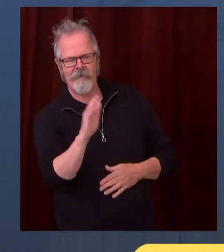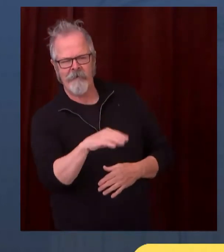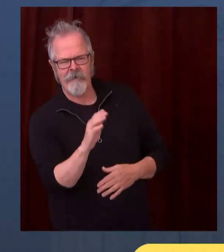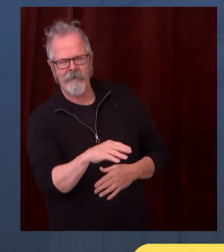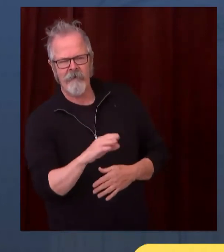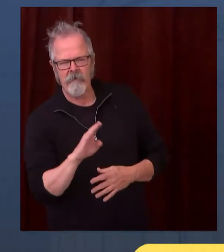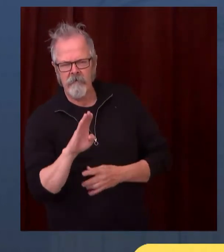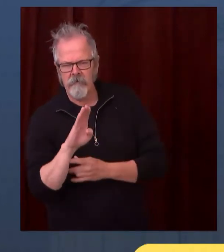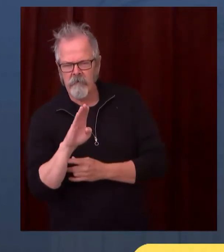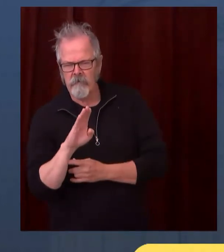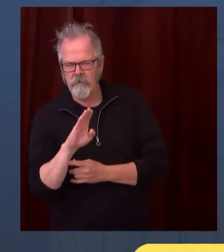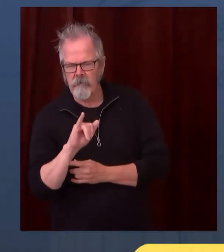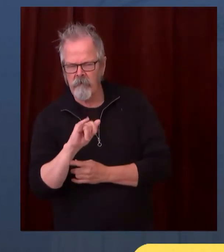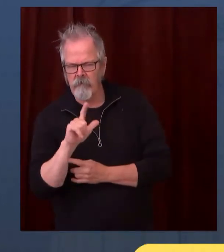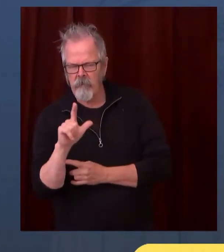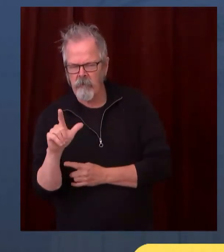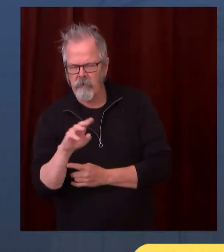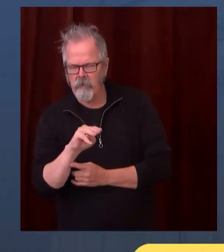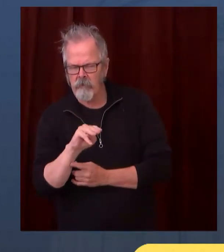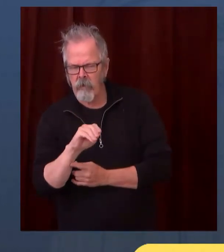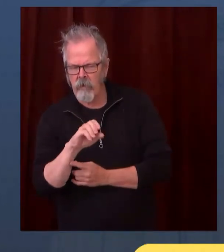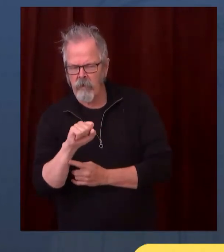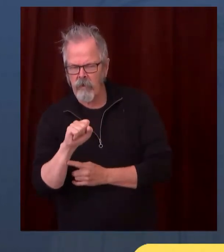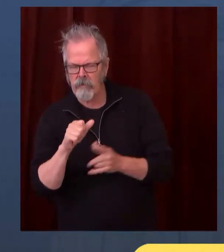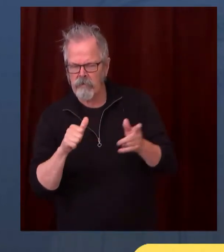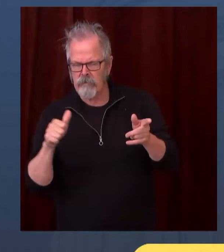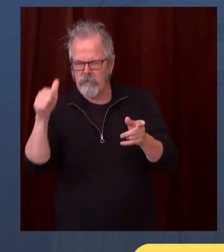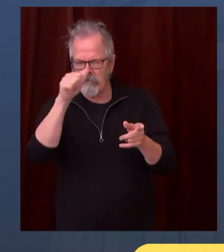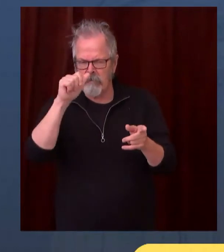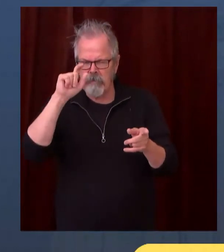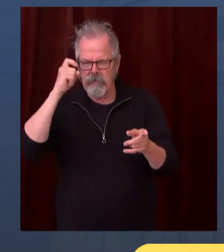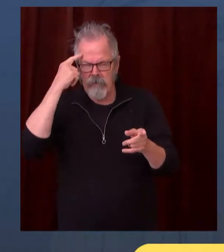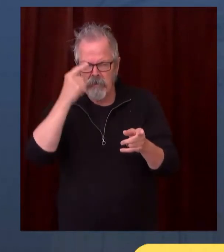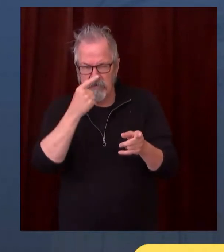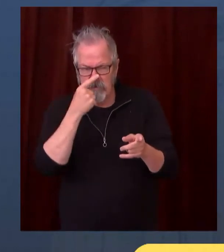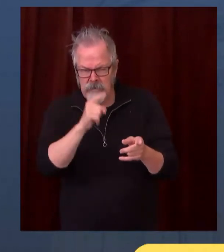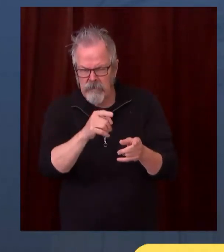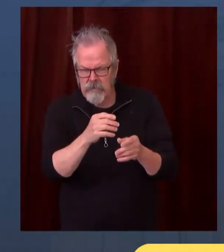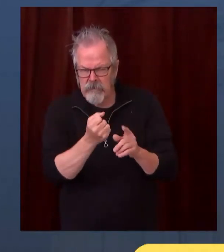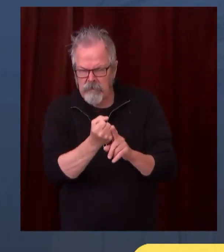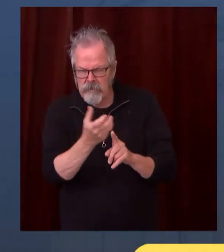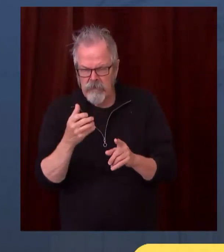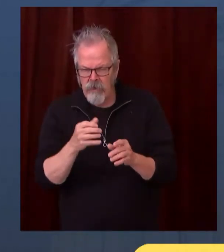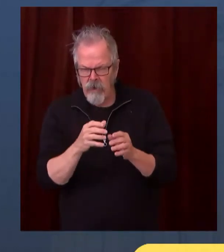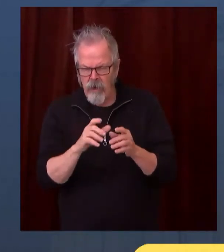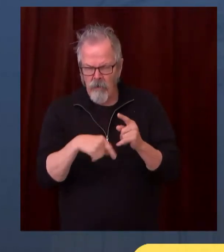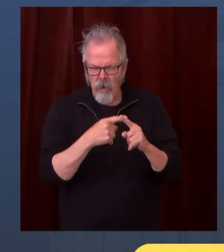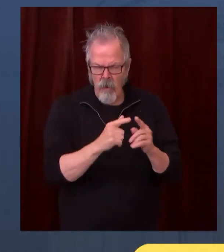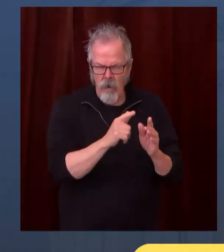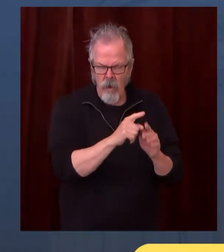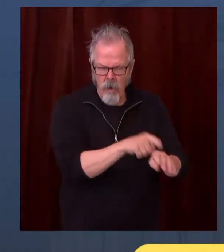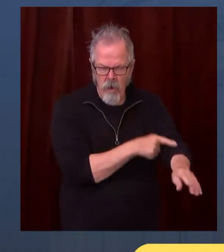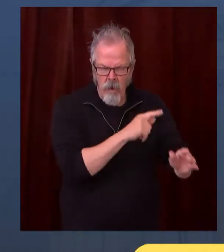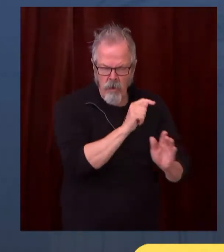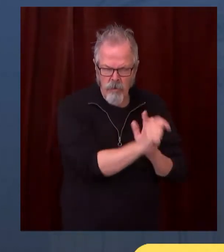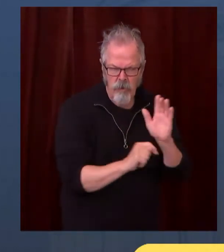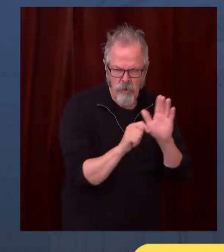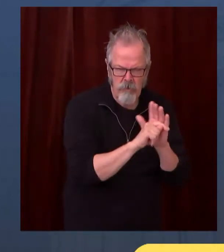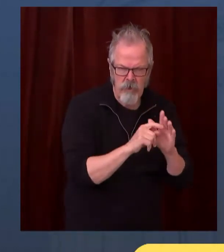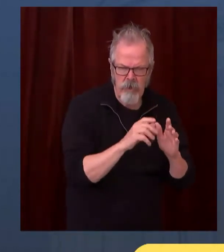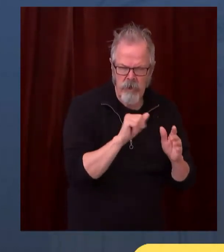long-term care testing? Sure. Can you hear me? Yes. Okay.